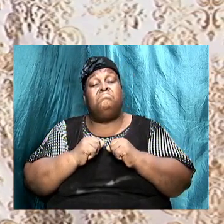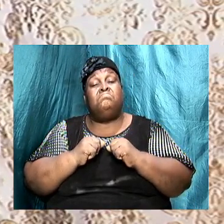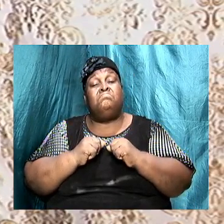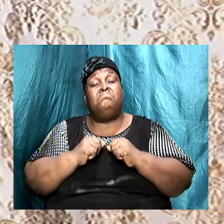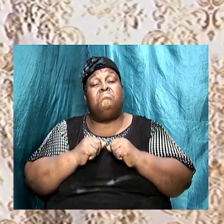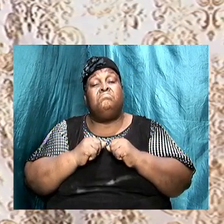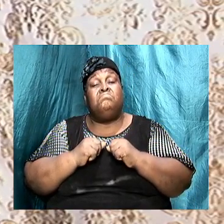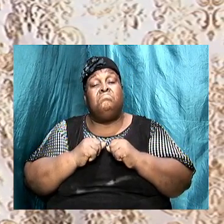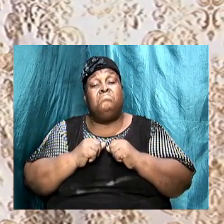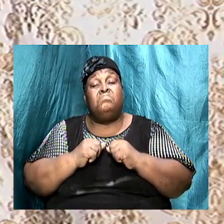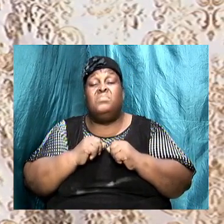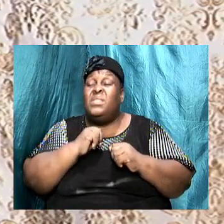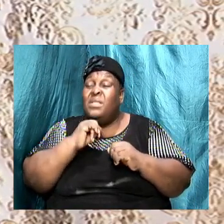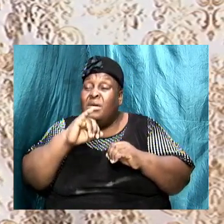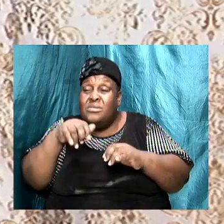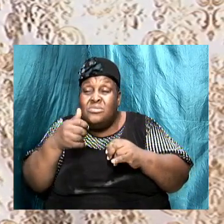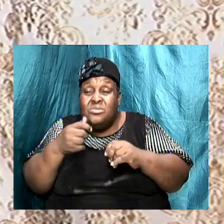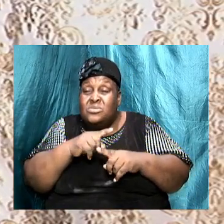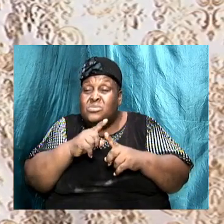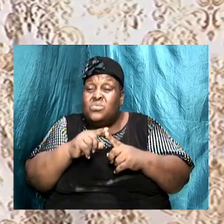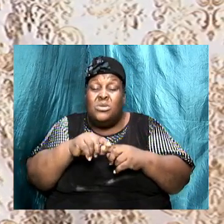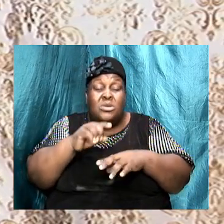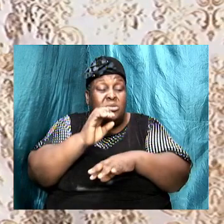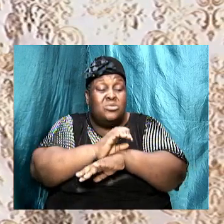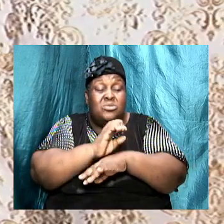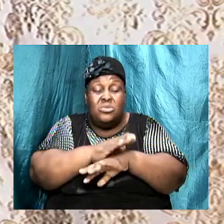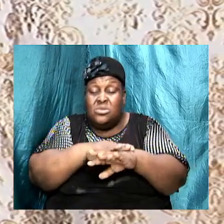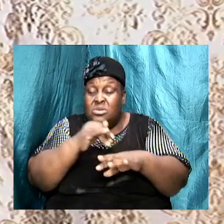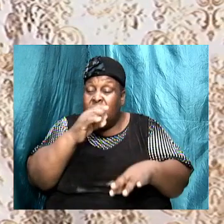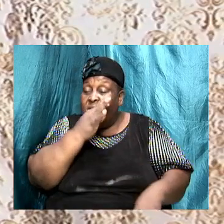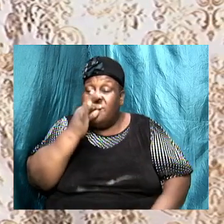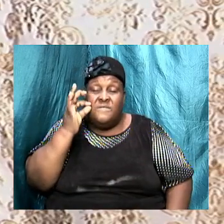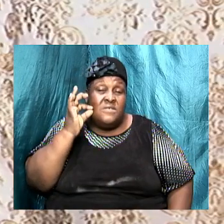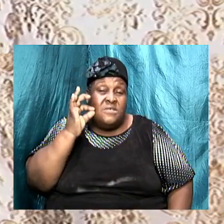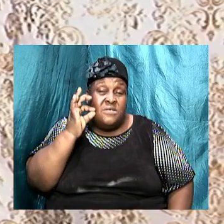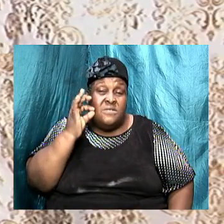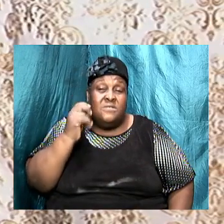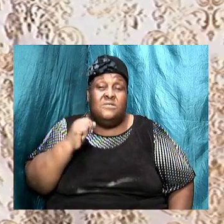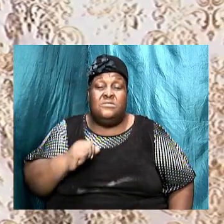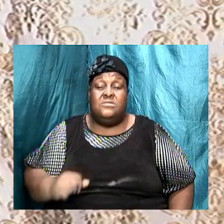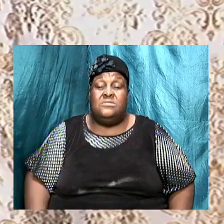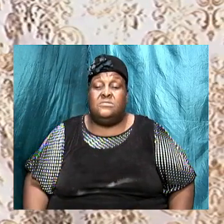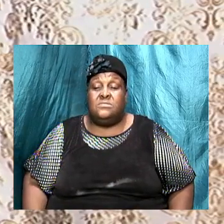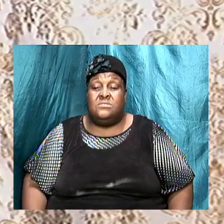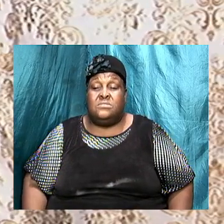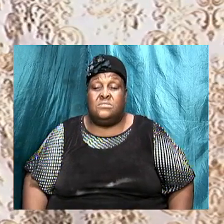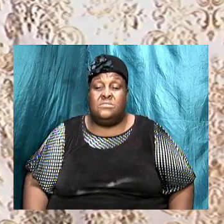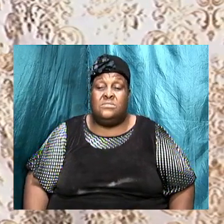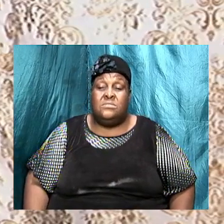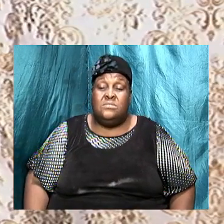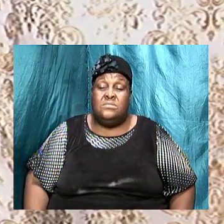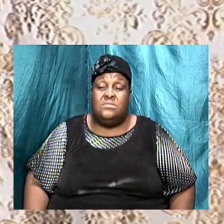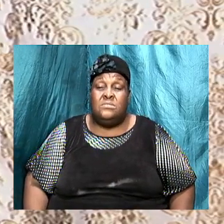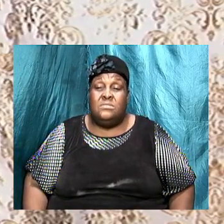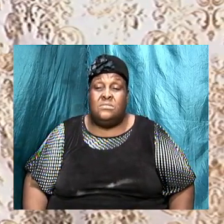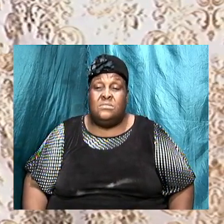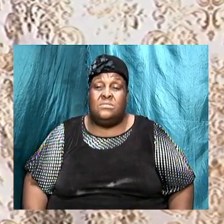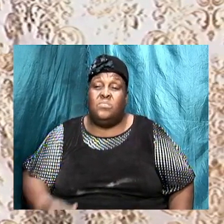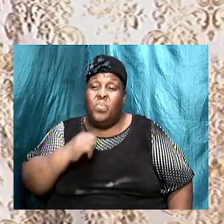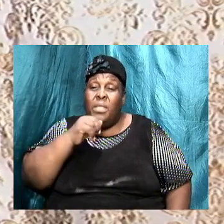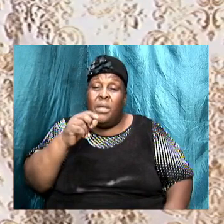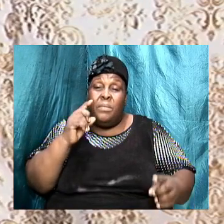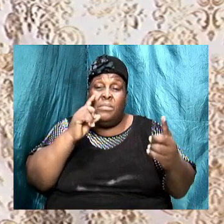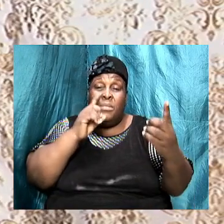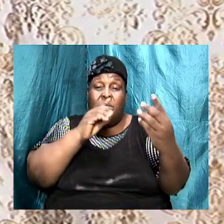continue to pray, not just when the church call a fasting because we're not meeting together. So